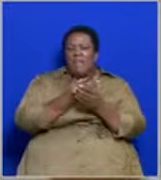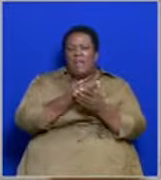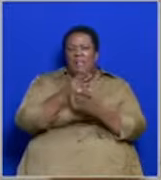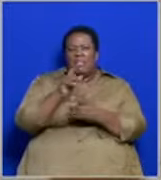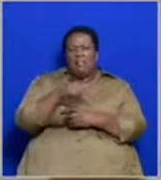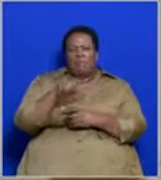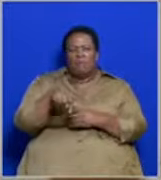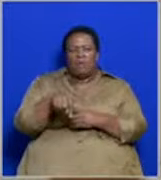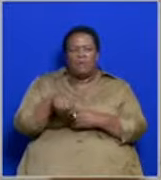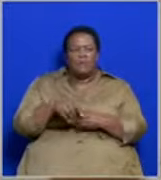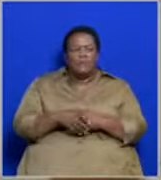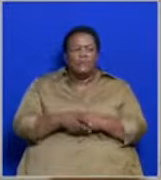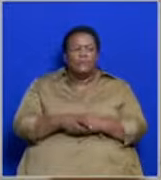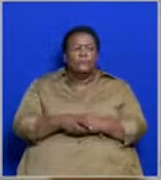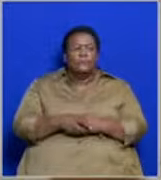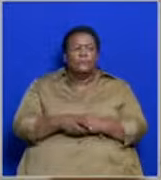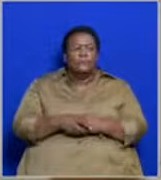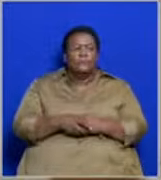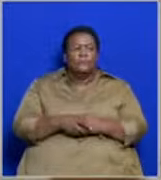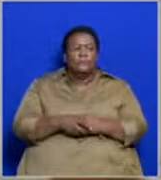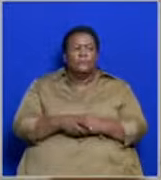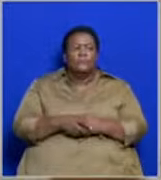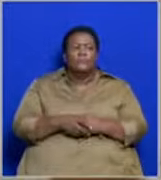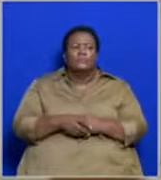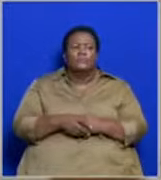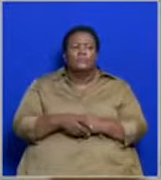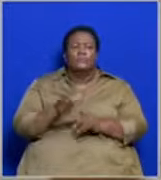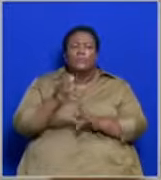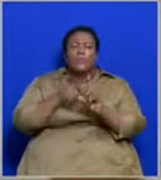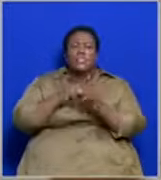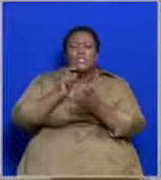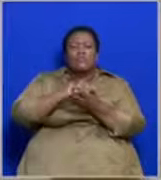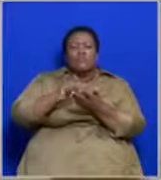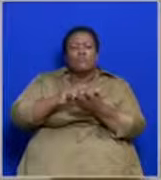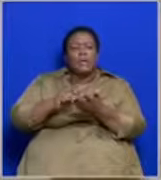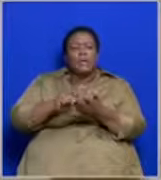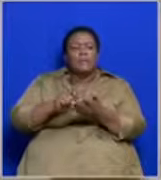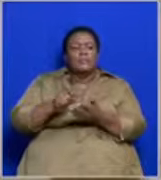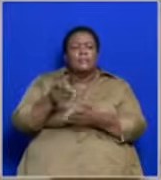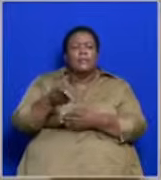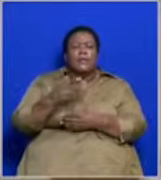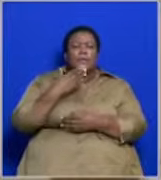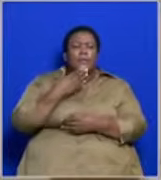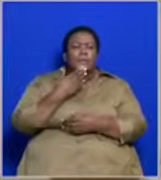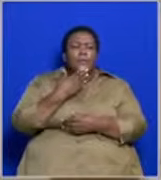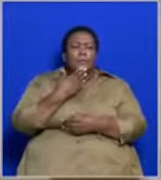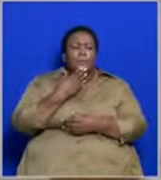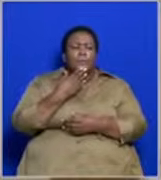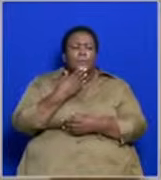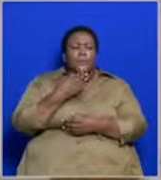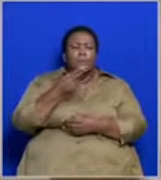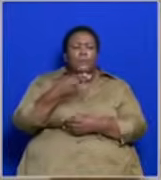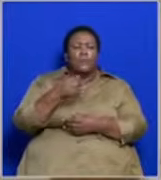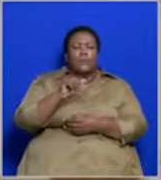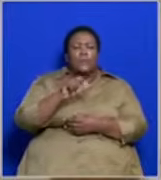Whose handwriting is at the top? The Hillbrow case, the